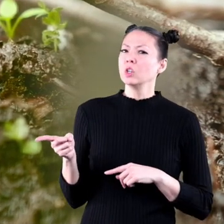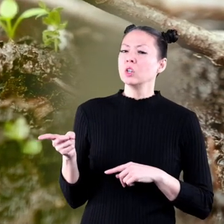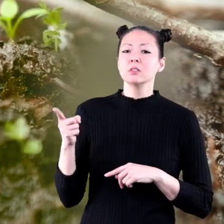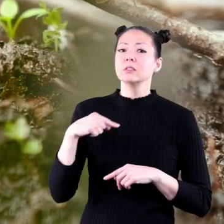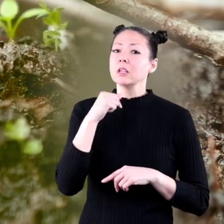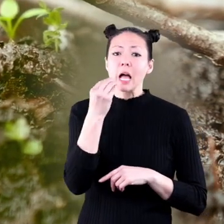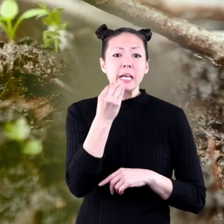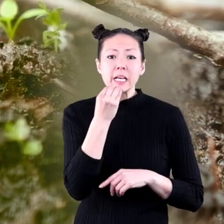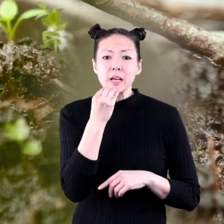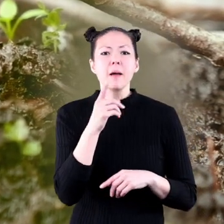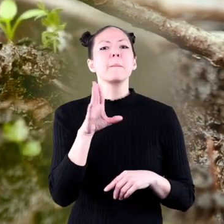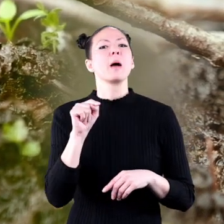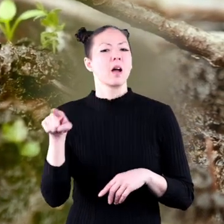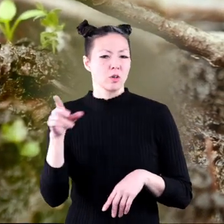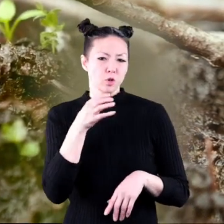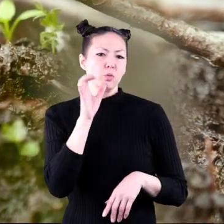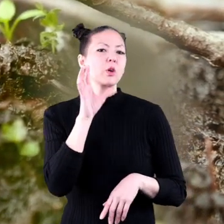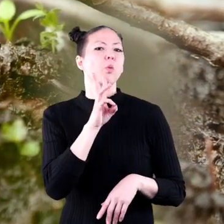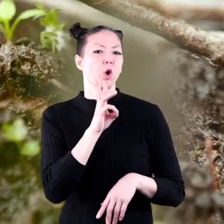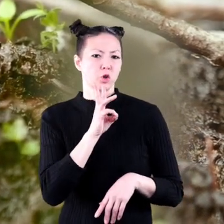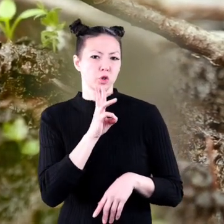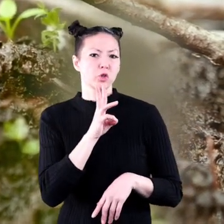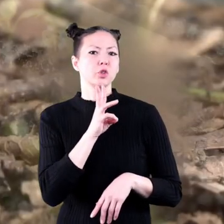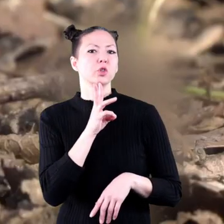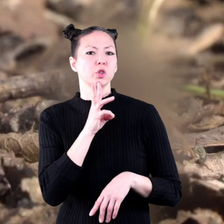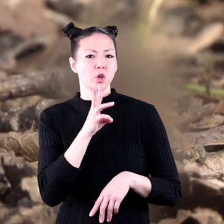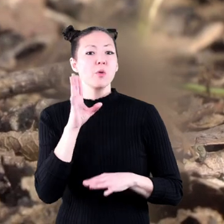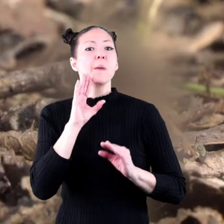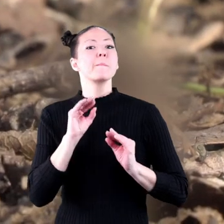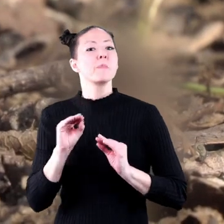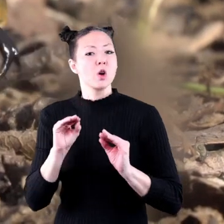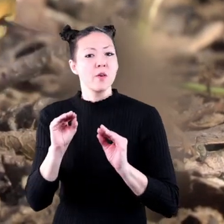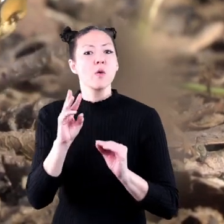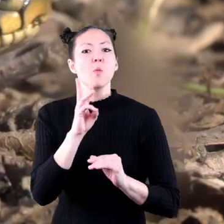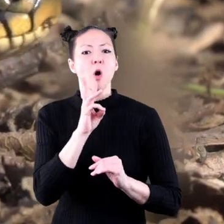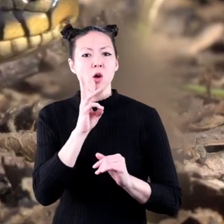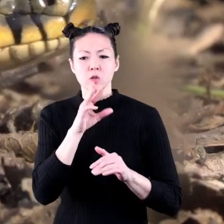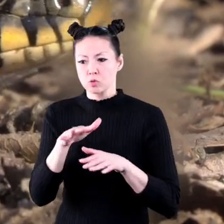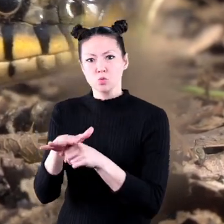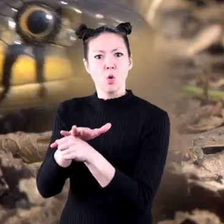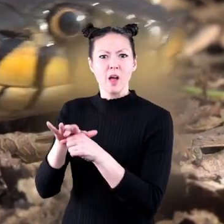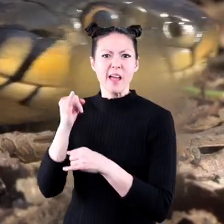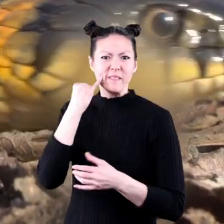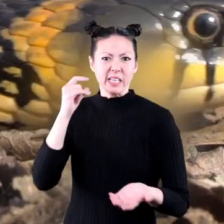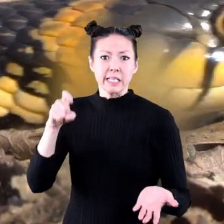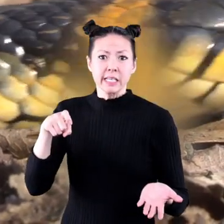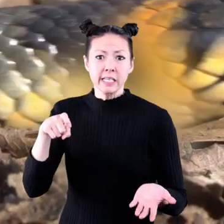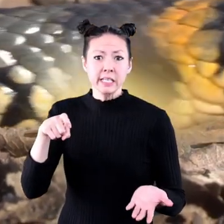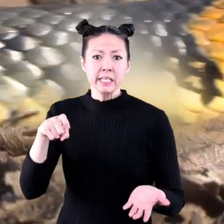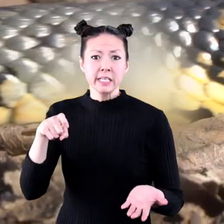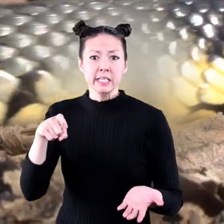They don't eat, but they do drink water and will move to a water source when needed.